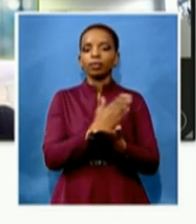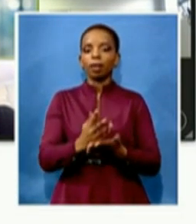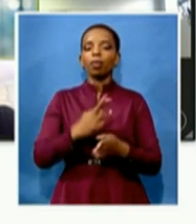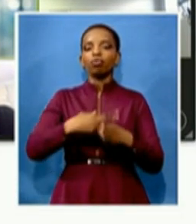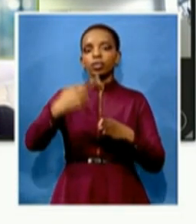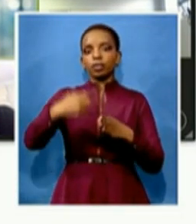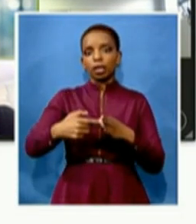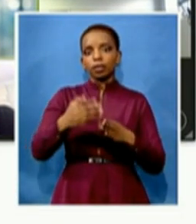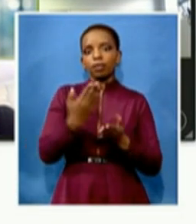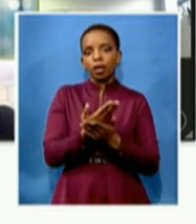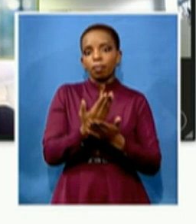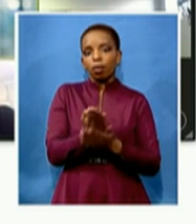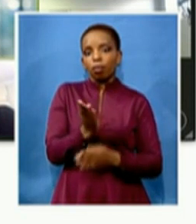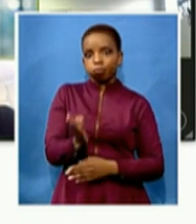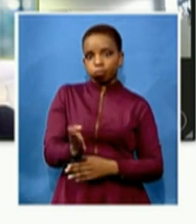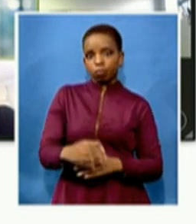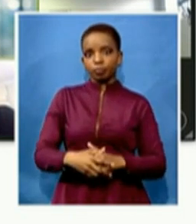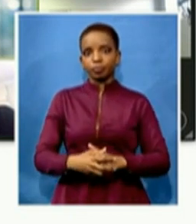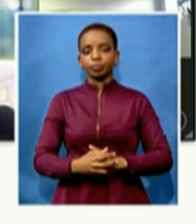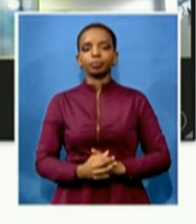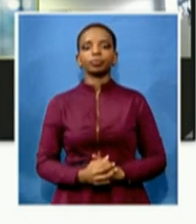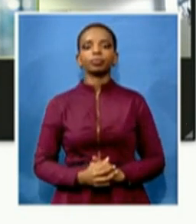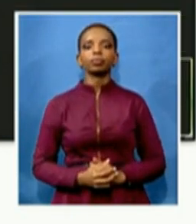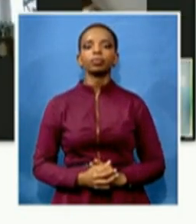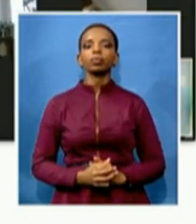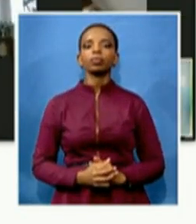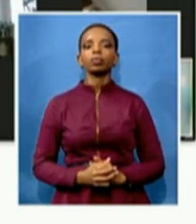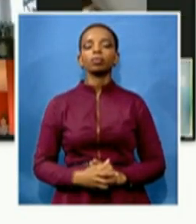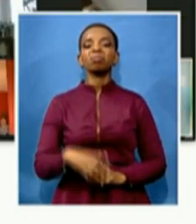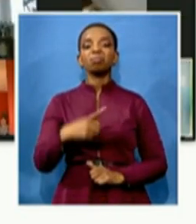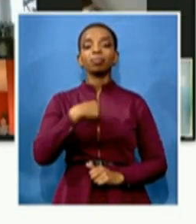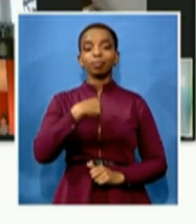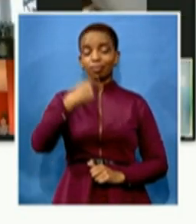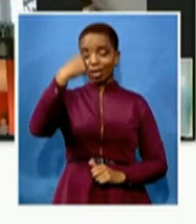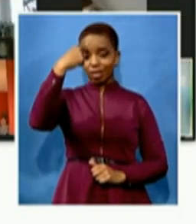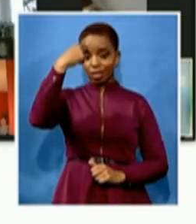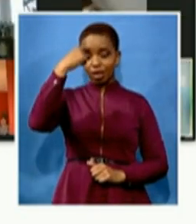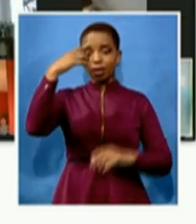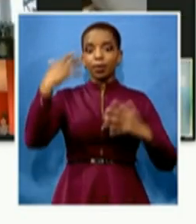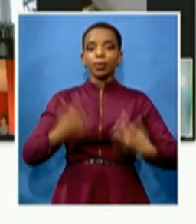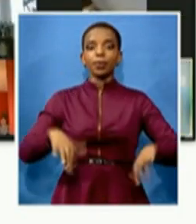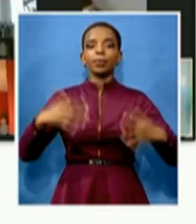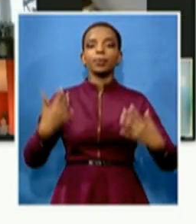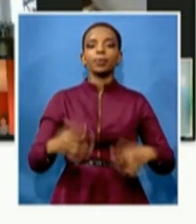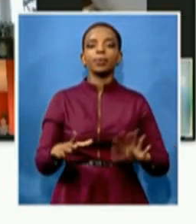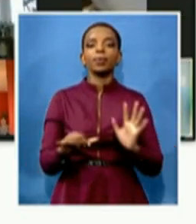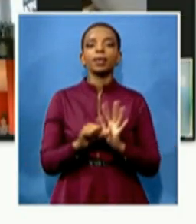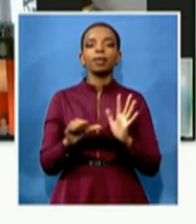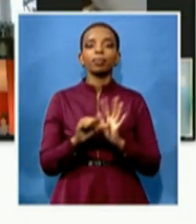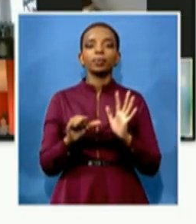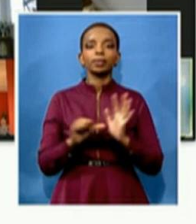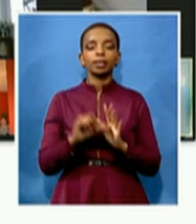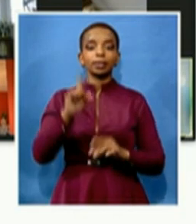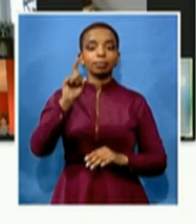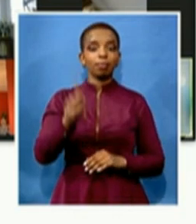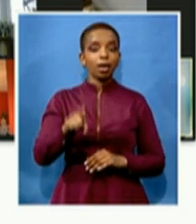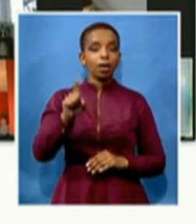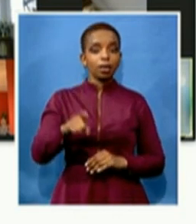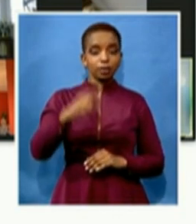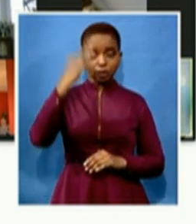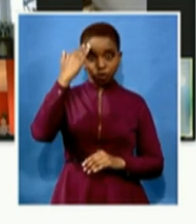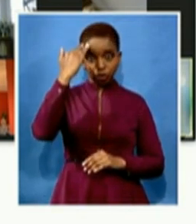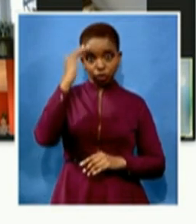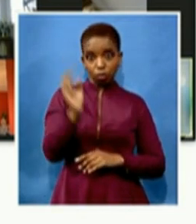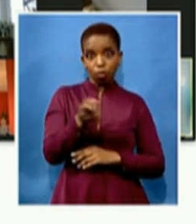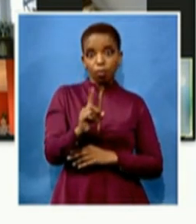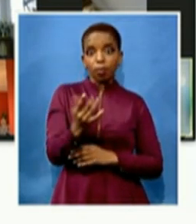I think what's very important to note is that a model is only as good as the inputs that go